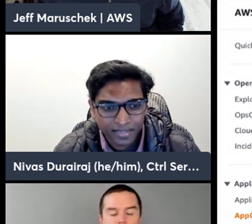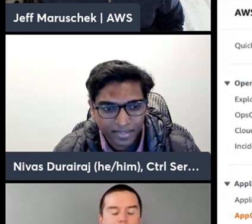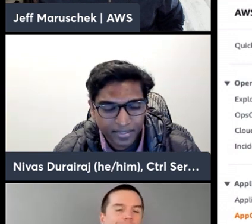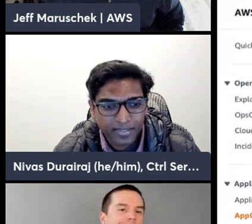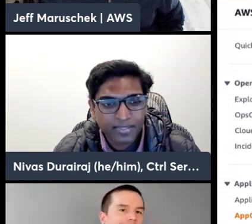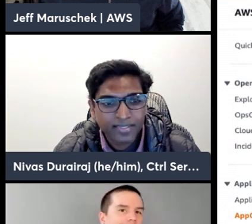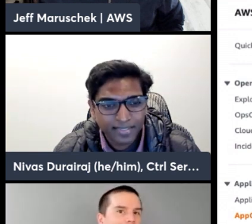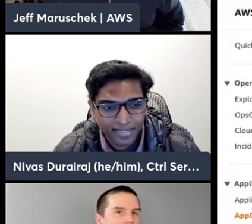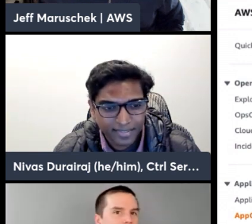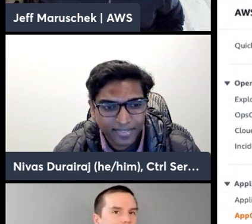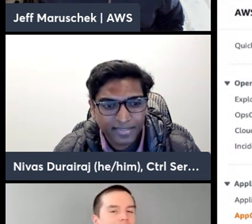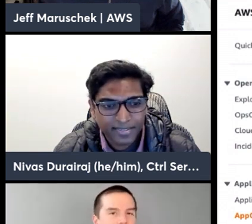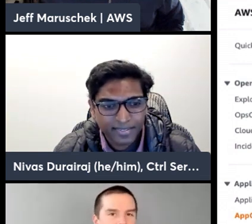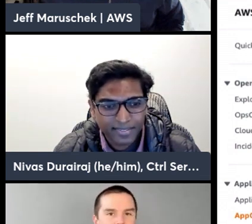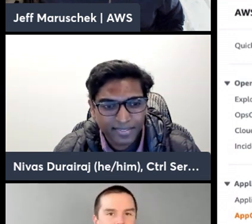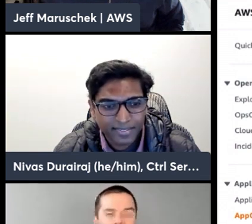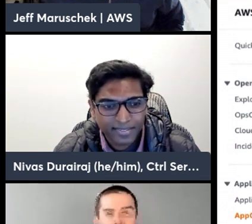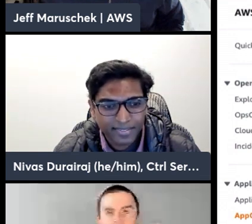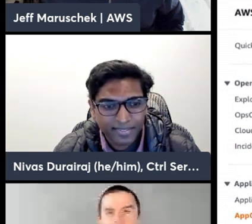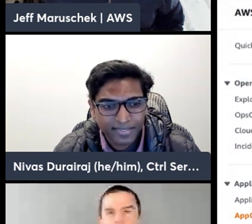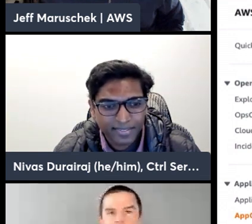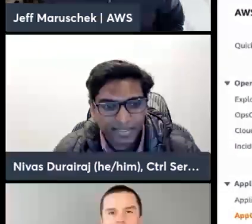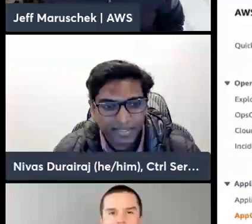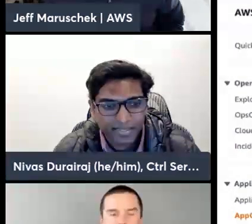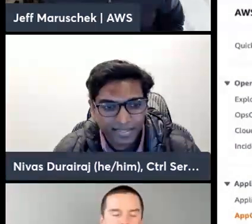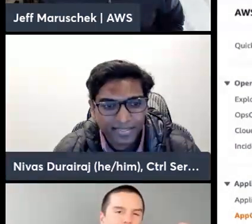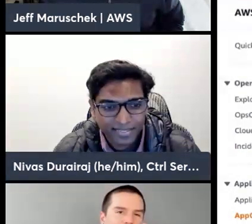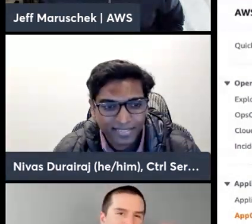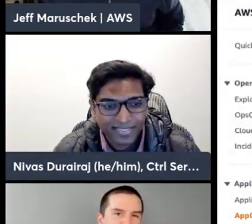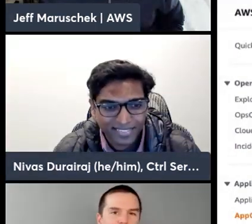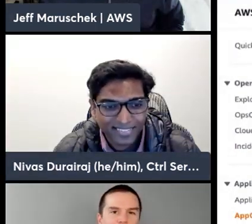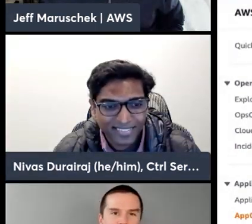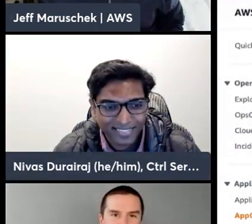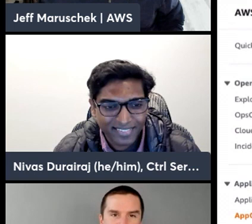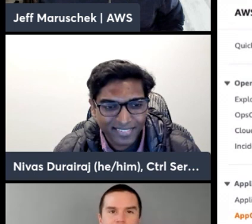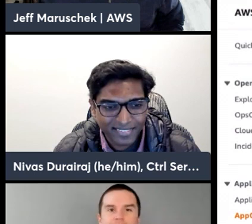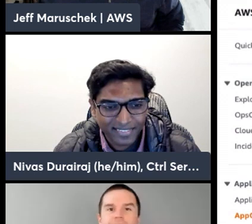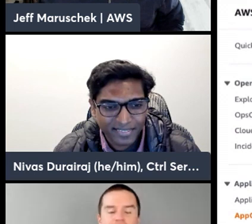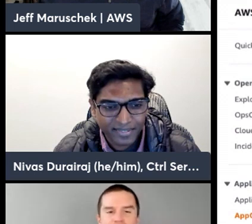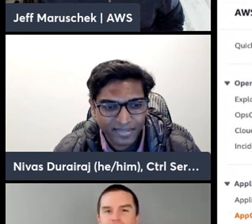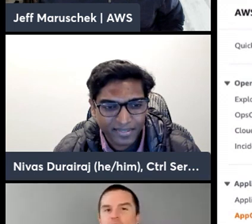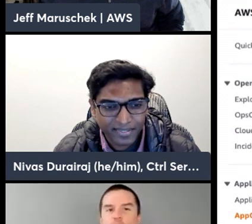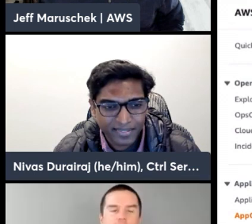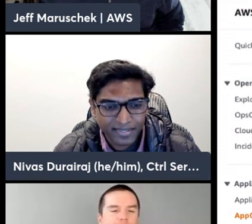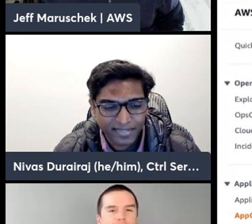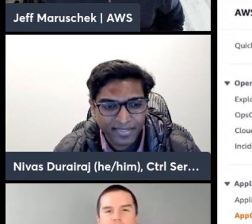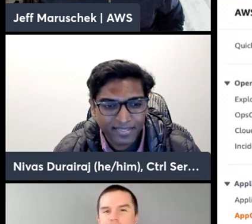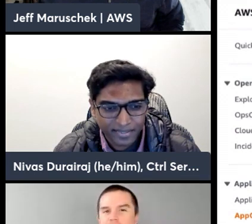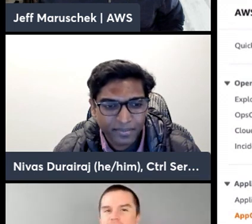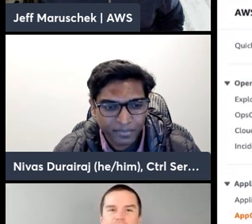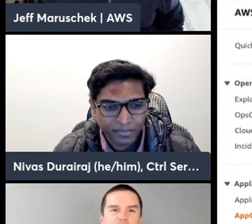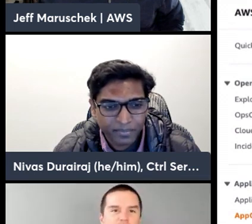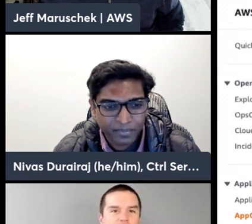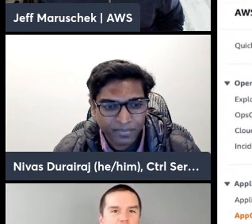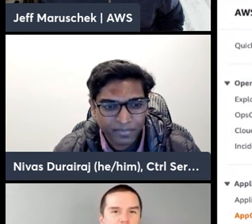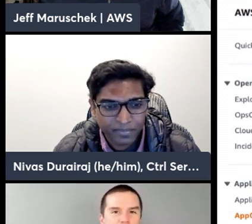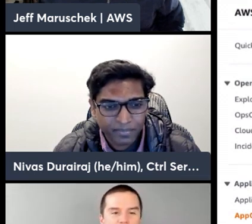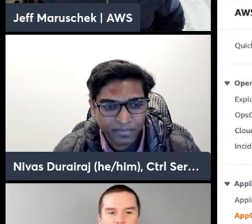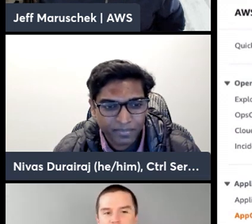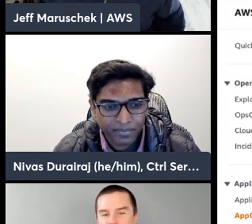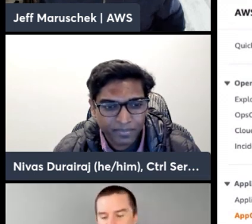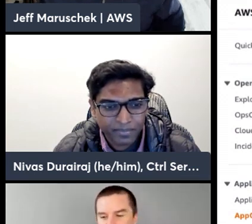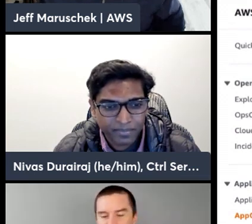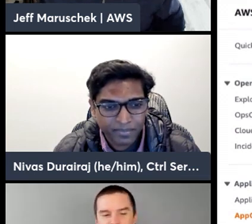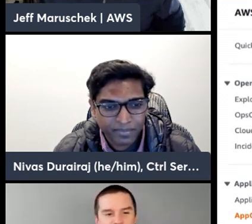it's cool that like within it just felt very meta, like we were using feature flags. And that's kind of what